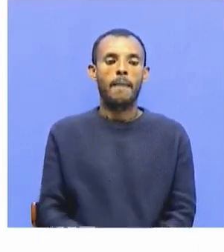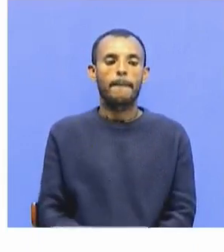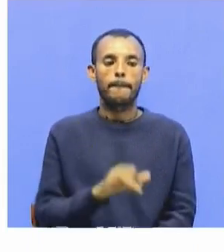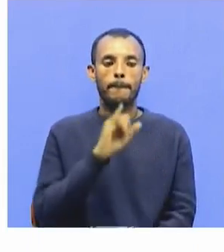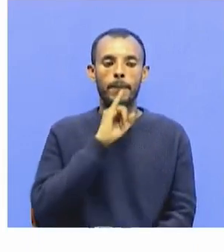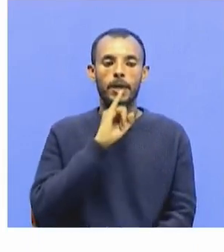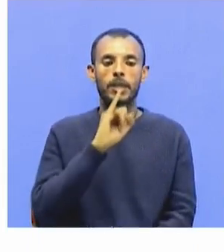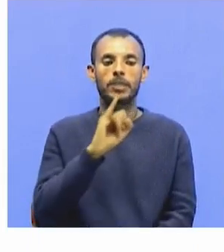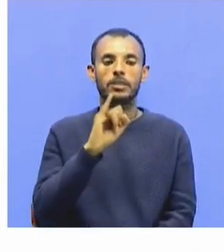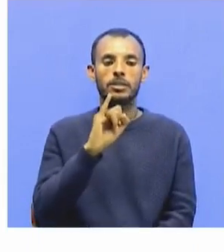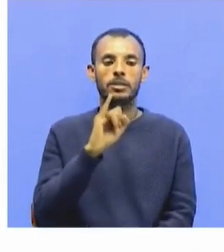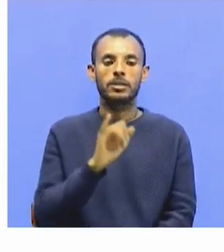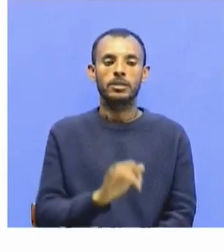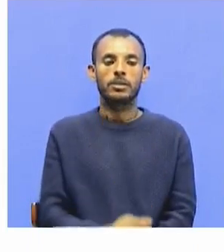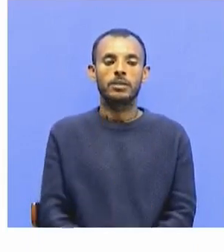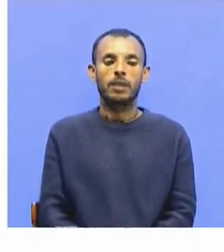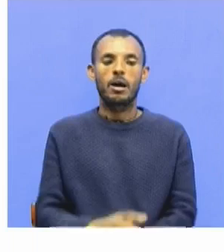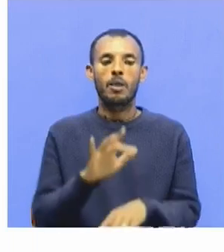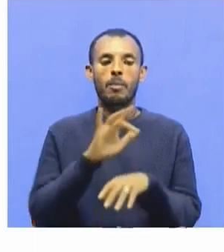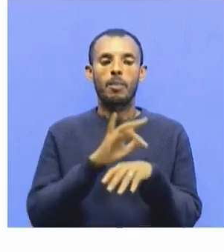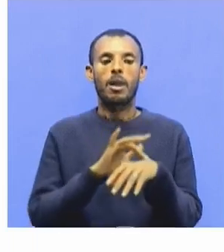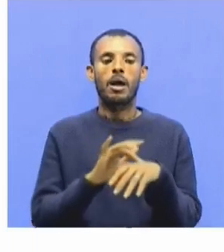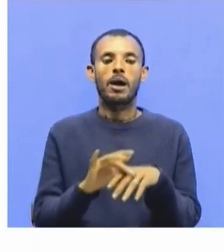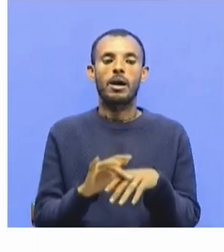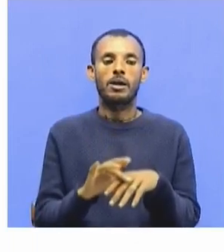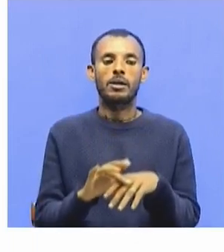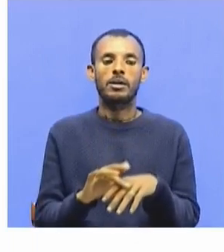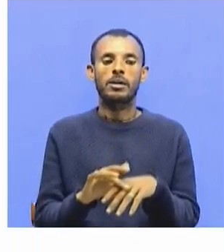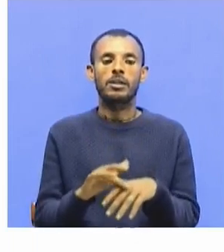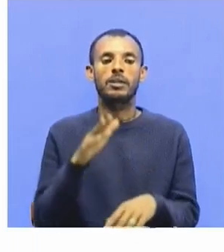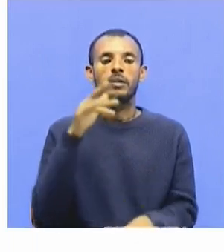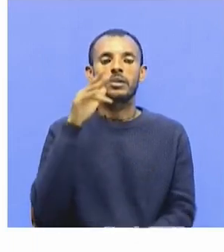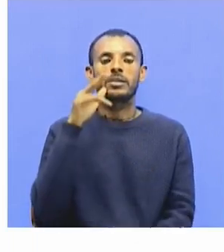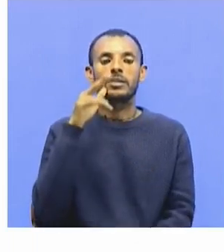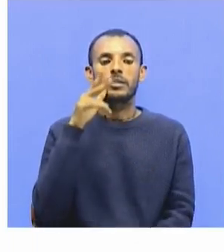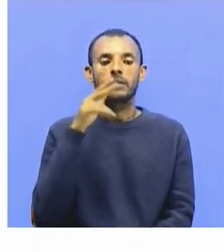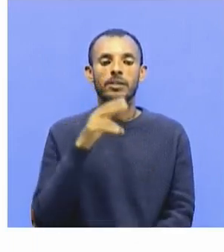is blank sister.